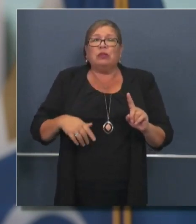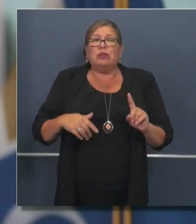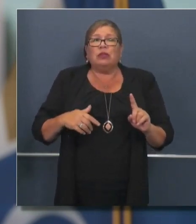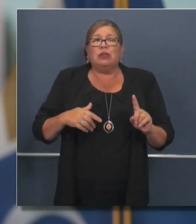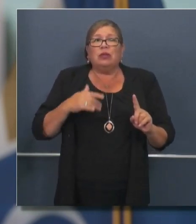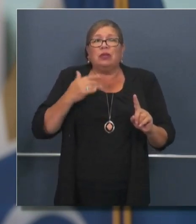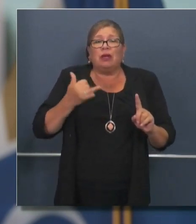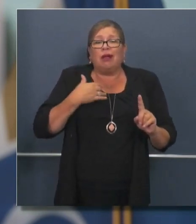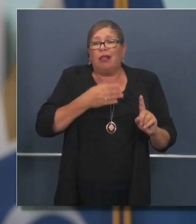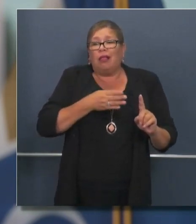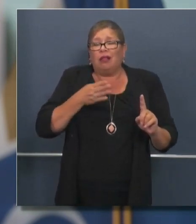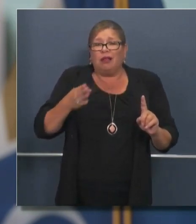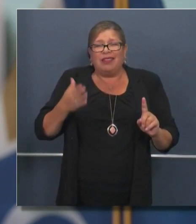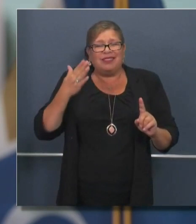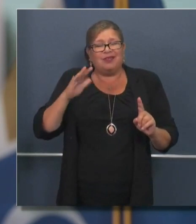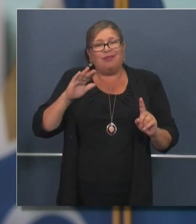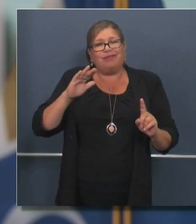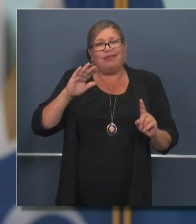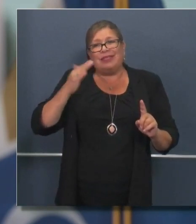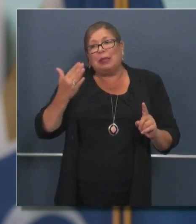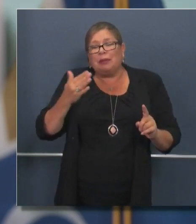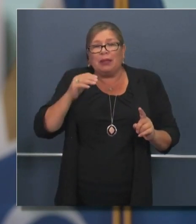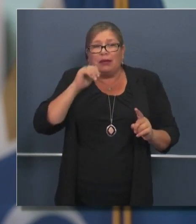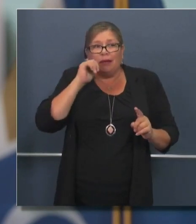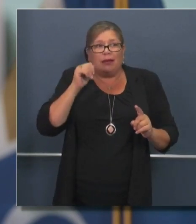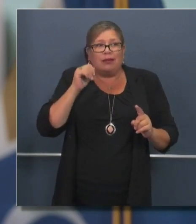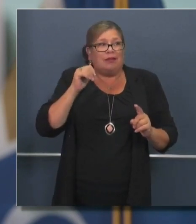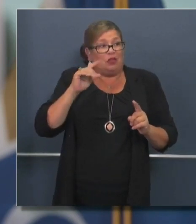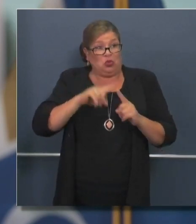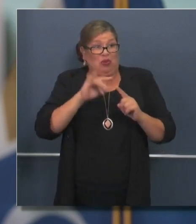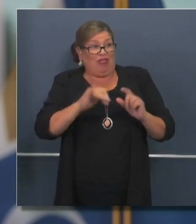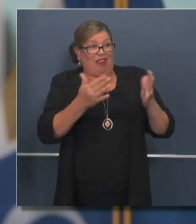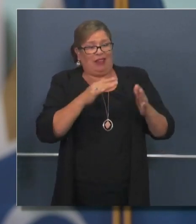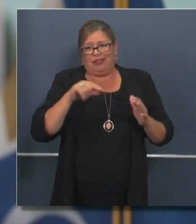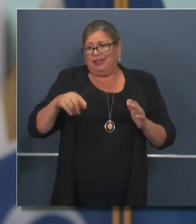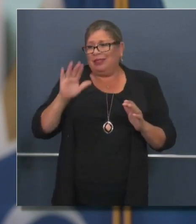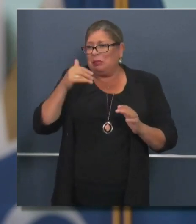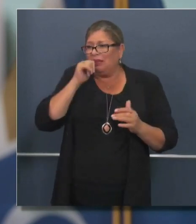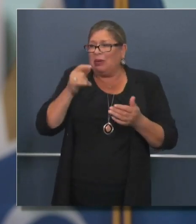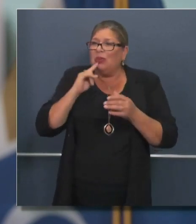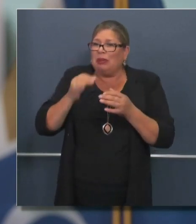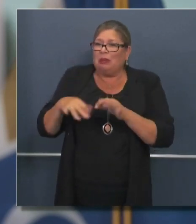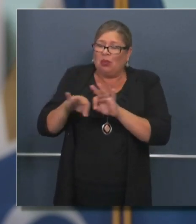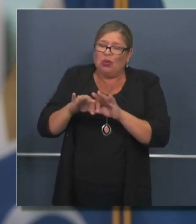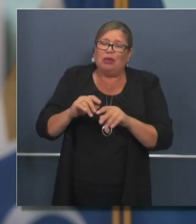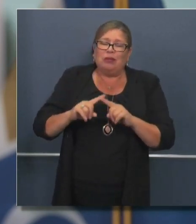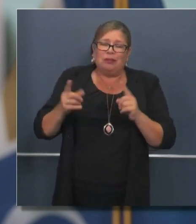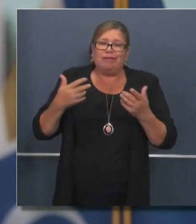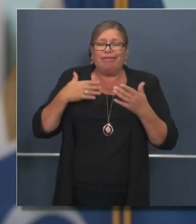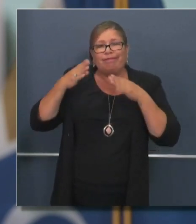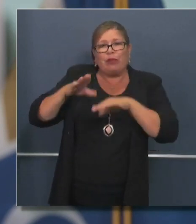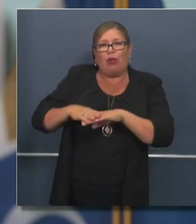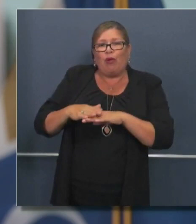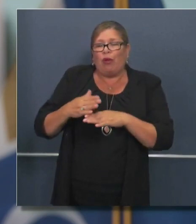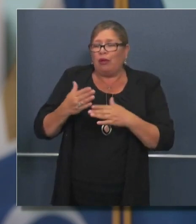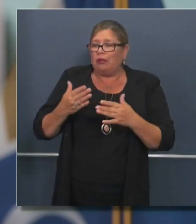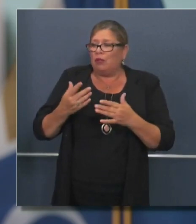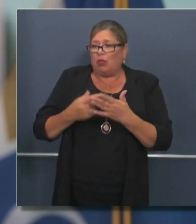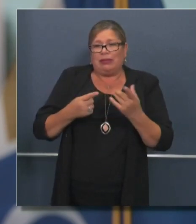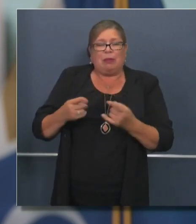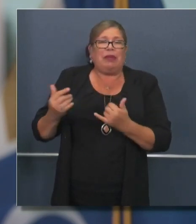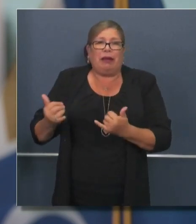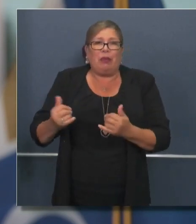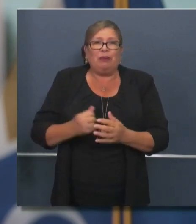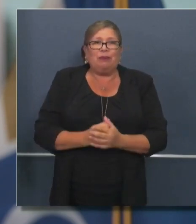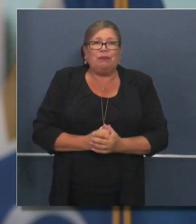trivial. I want to now transition a little bit into the work at hand and connect a